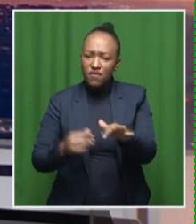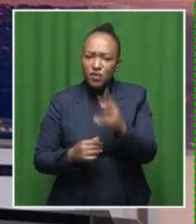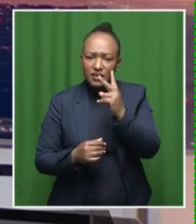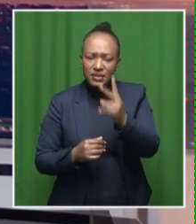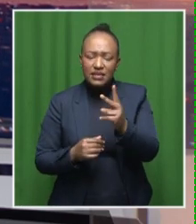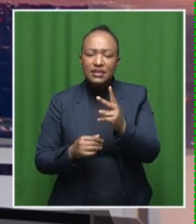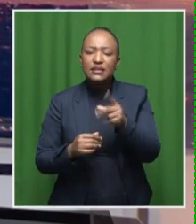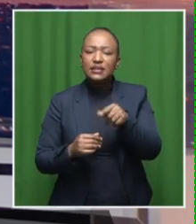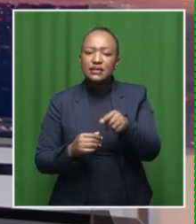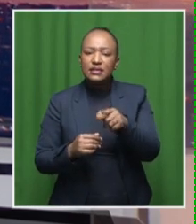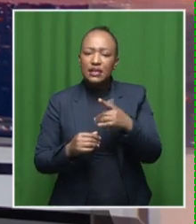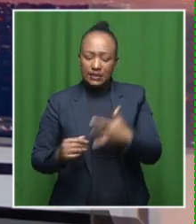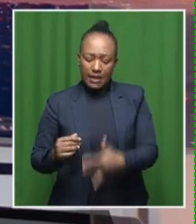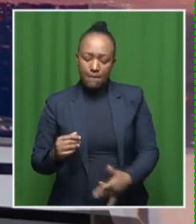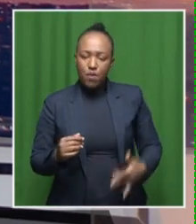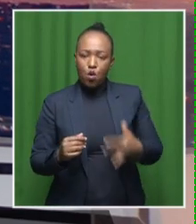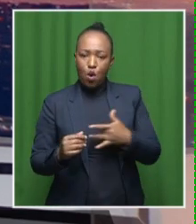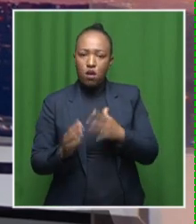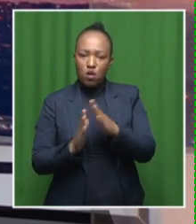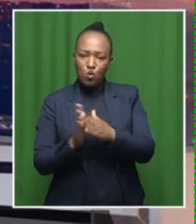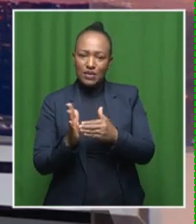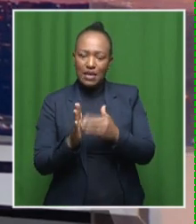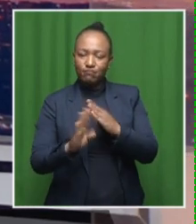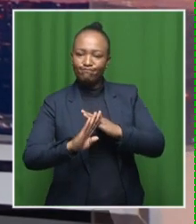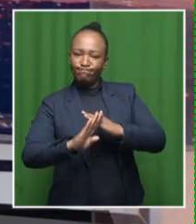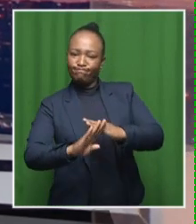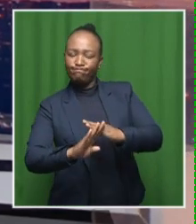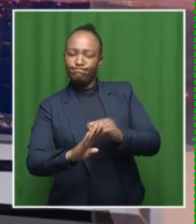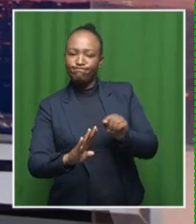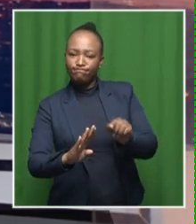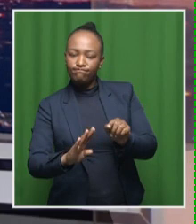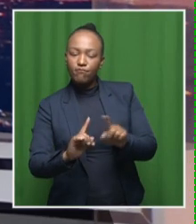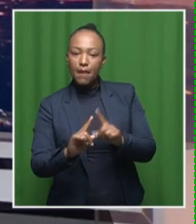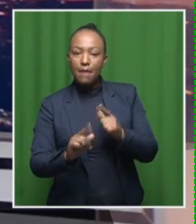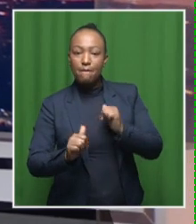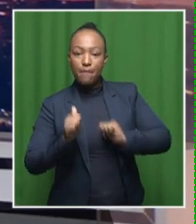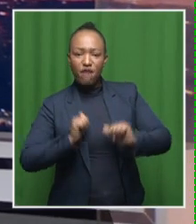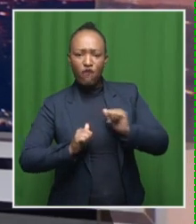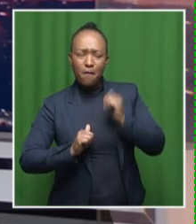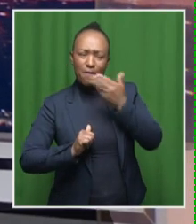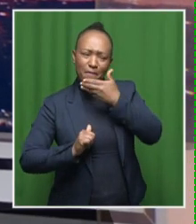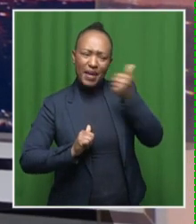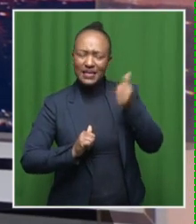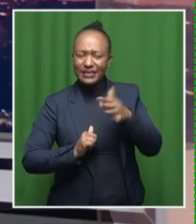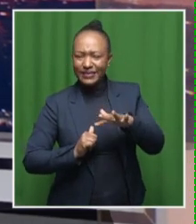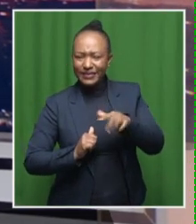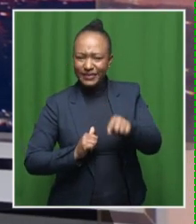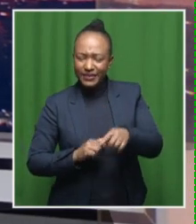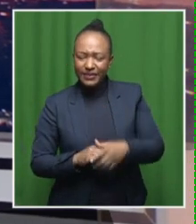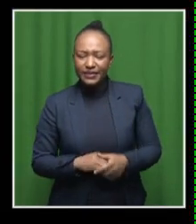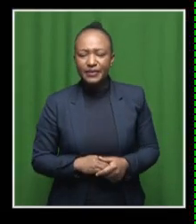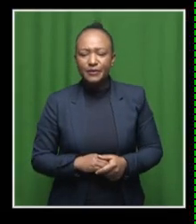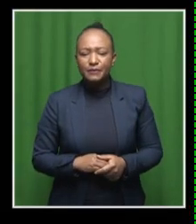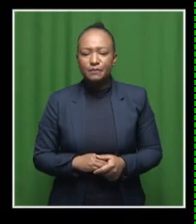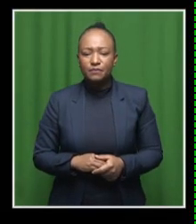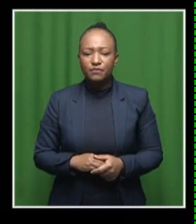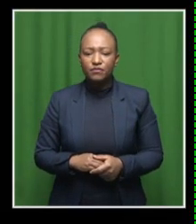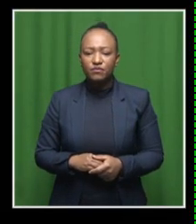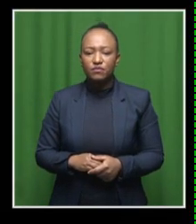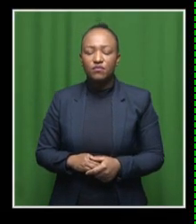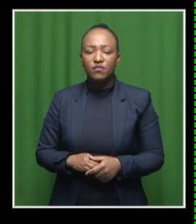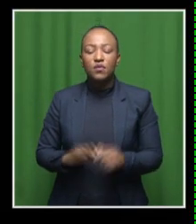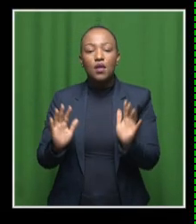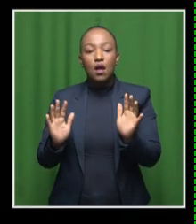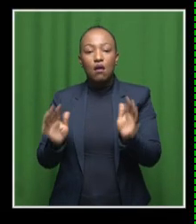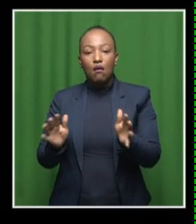the defending champions, although they've played well so far in this tournament, they're not really performing at their best. Look, I think the only reason